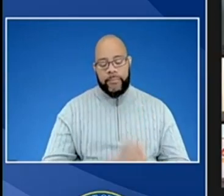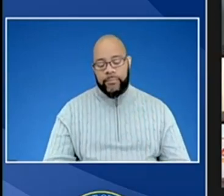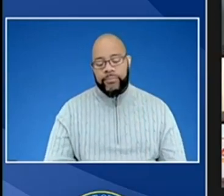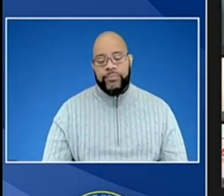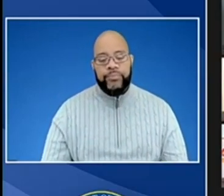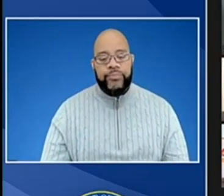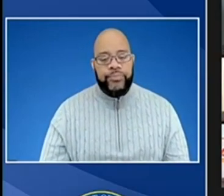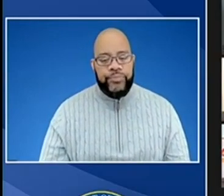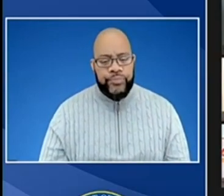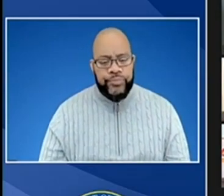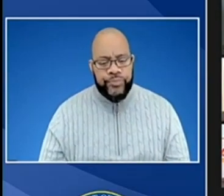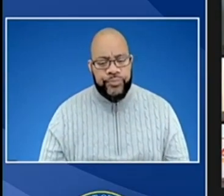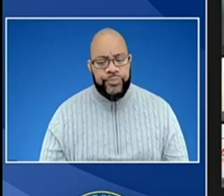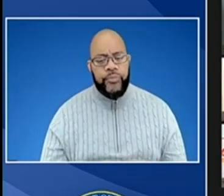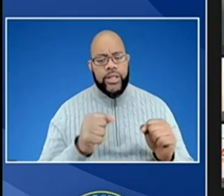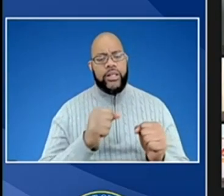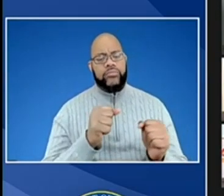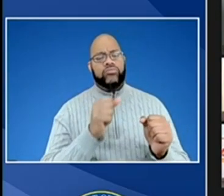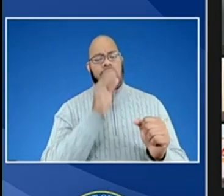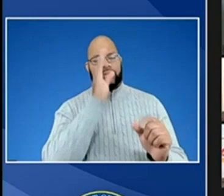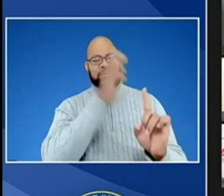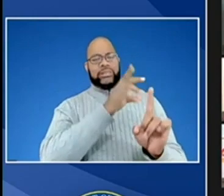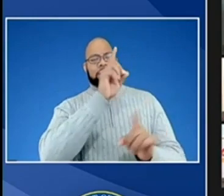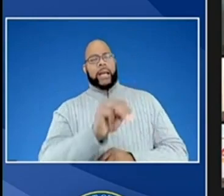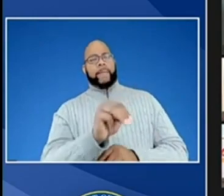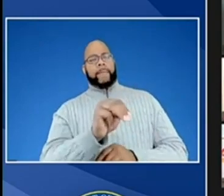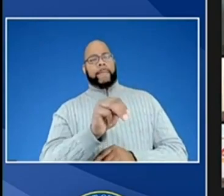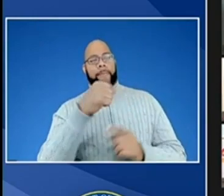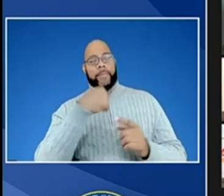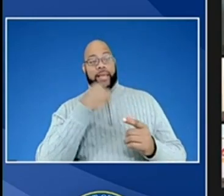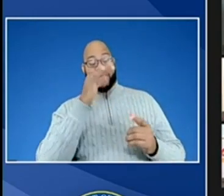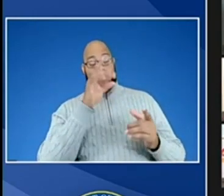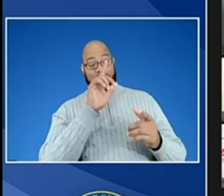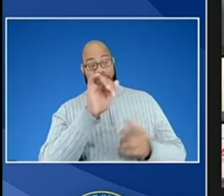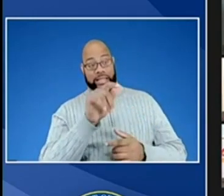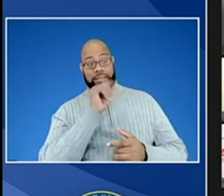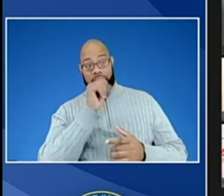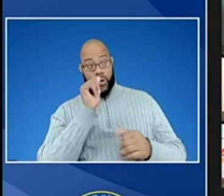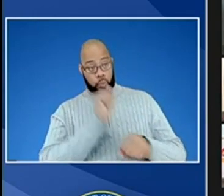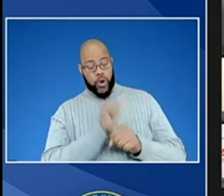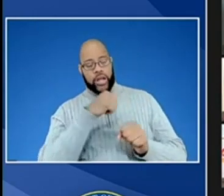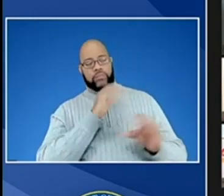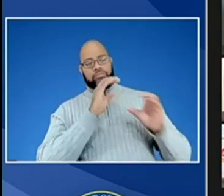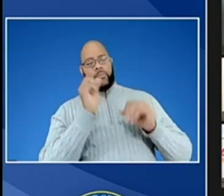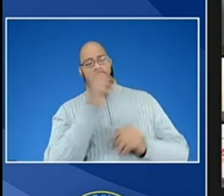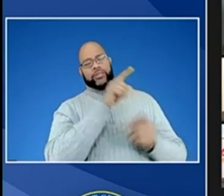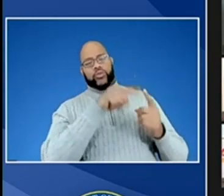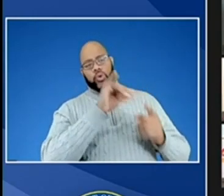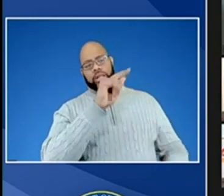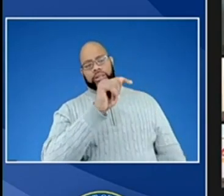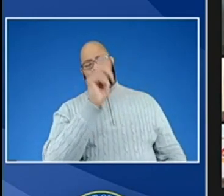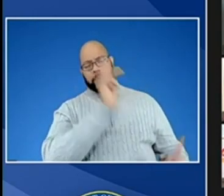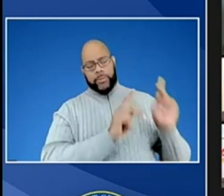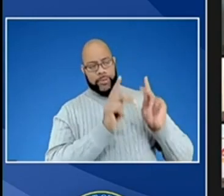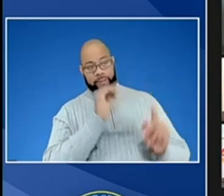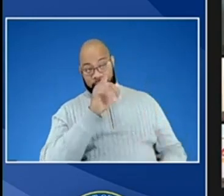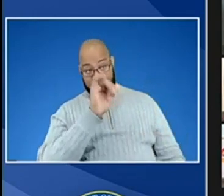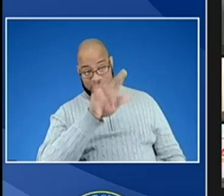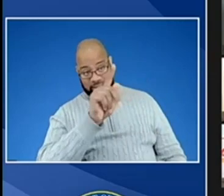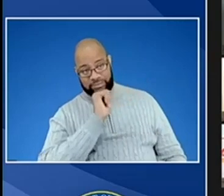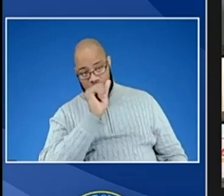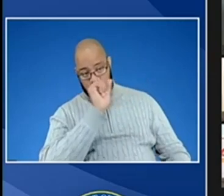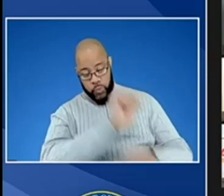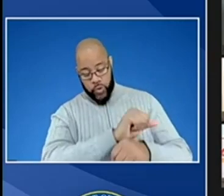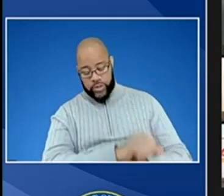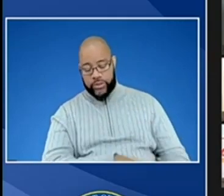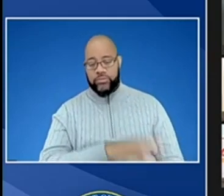And feel free to, you can direct message me if the link is still not working after that, and I can communicate that to the IT folks. Okay.